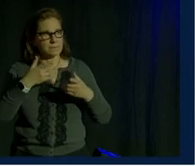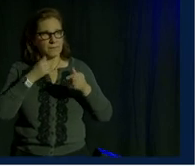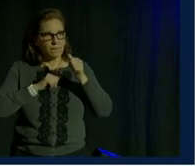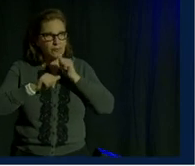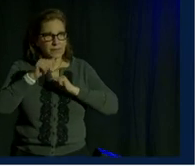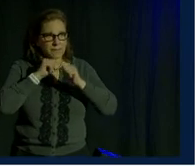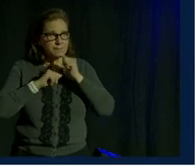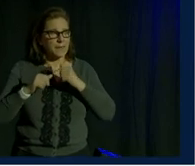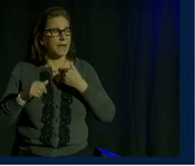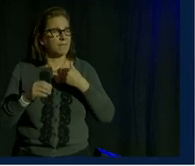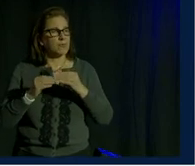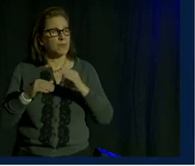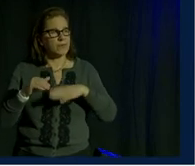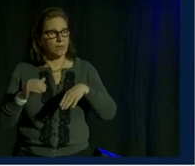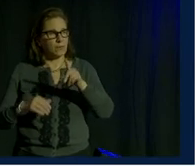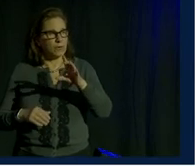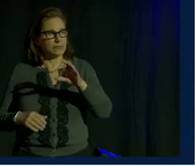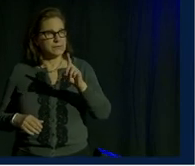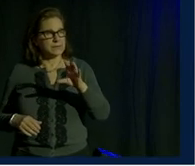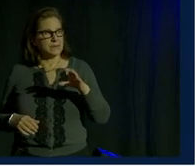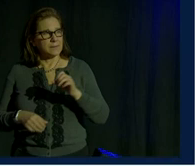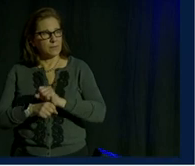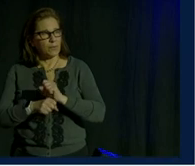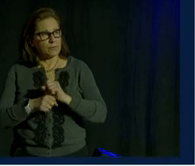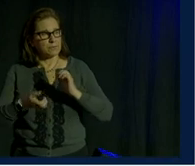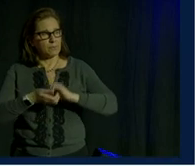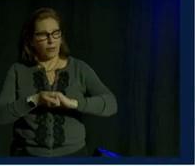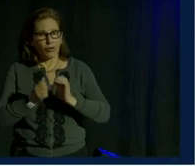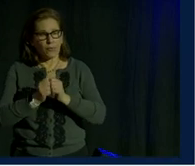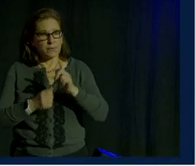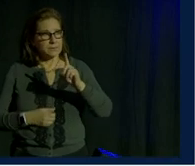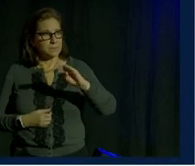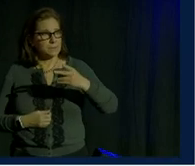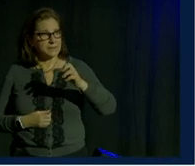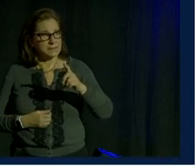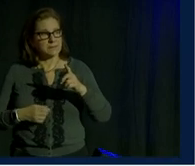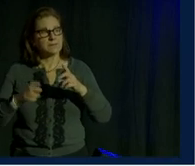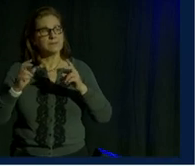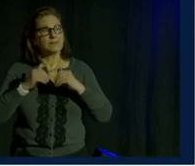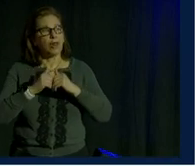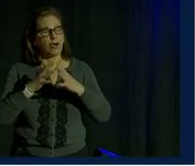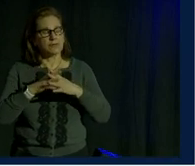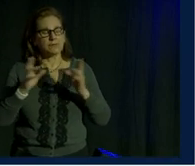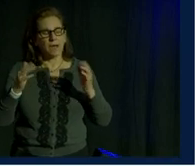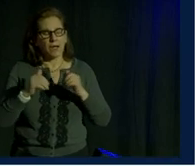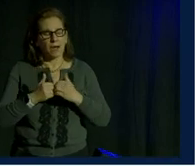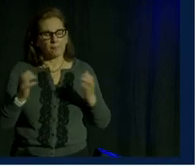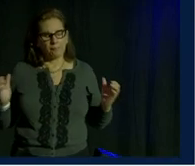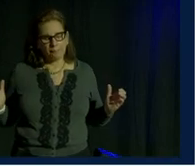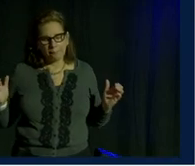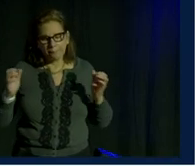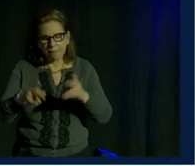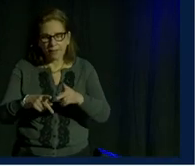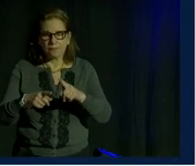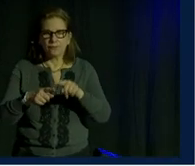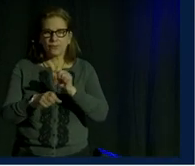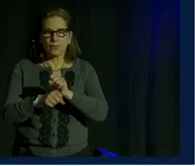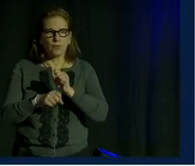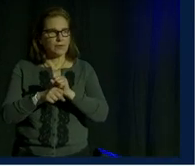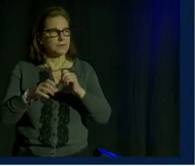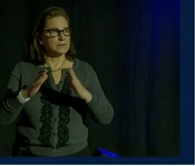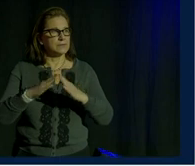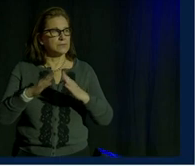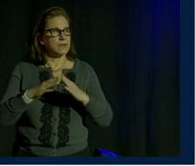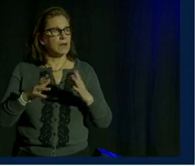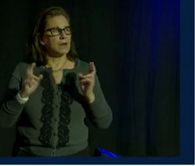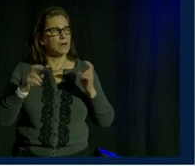DC employers have partnered with DEMPED to launch the Return to Work Pledge. This pledge reflects these businesses' commitment